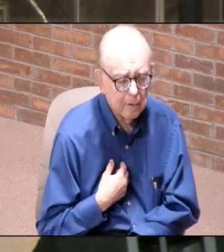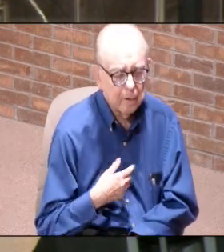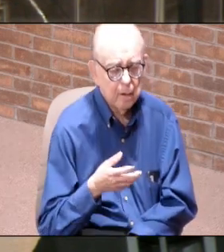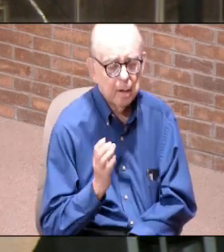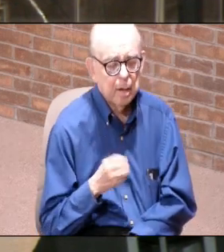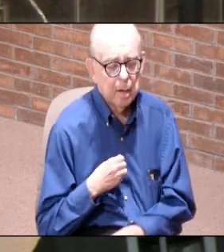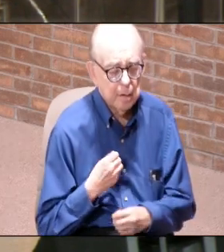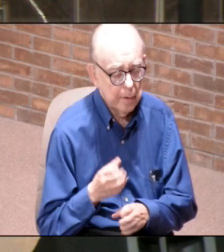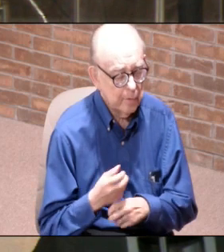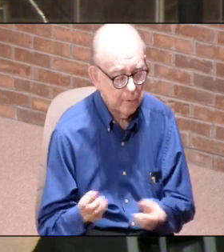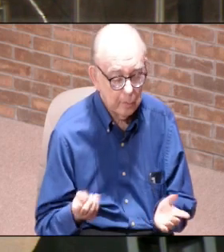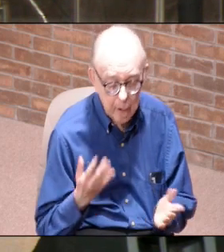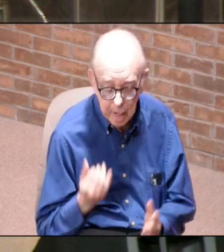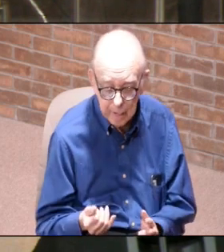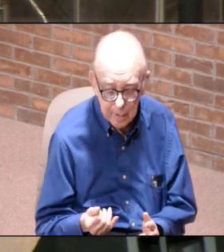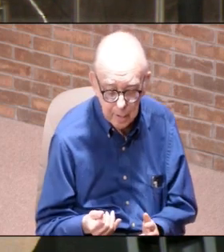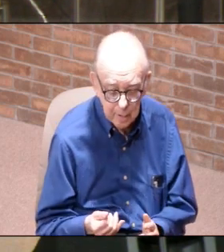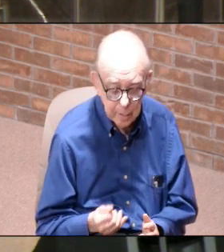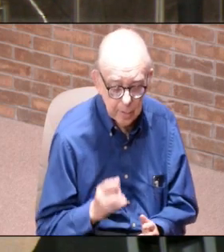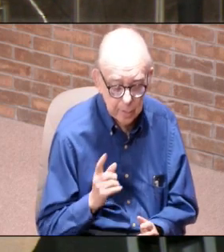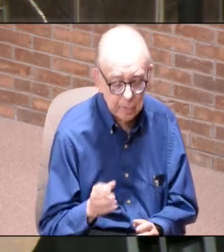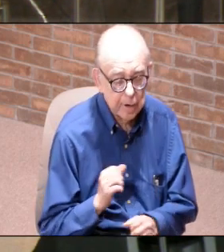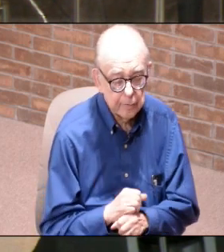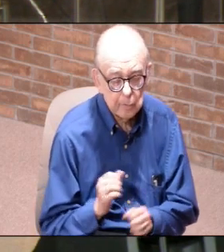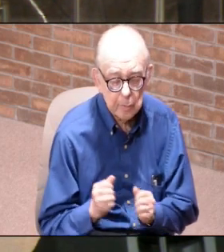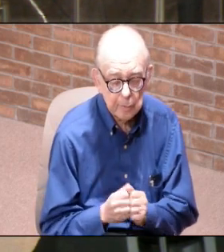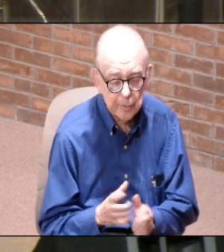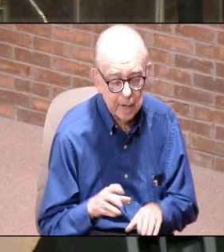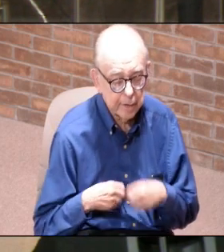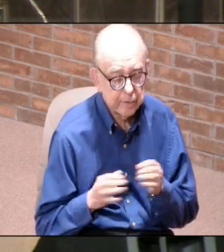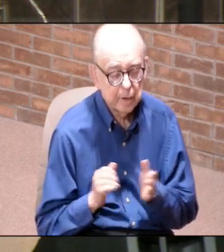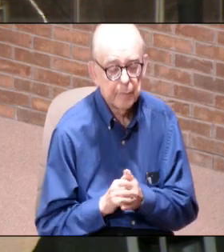made me the way I am. So, hey, you're going to have to deal with it.